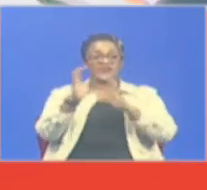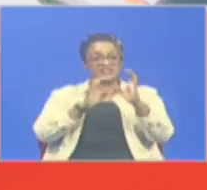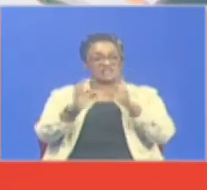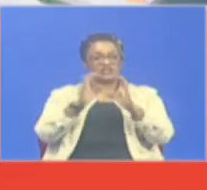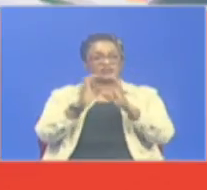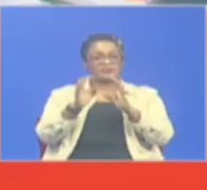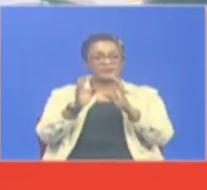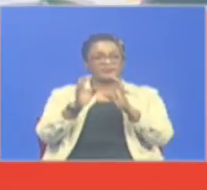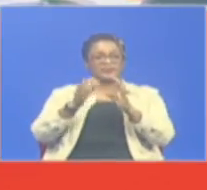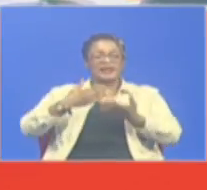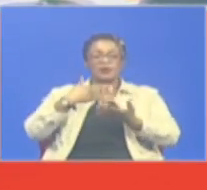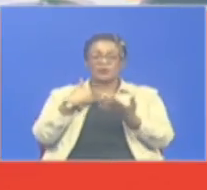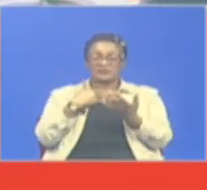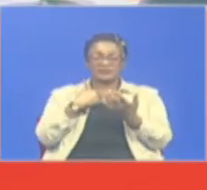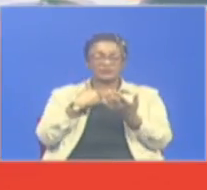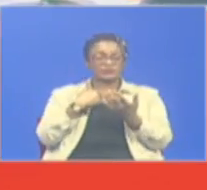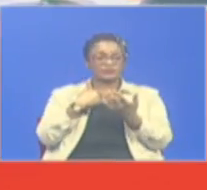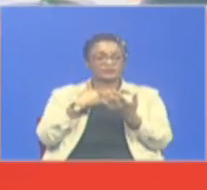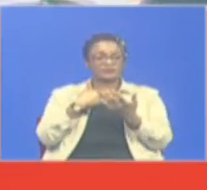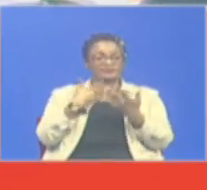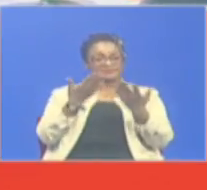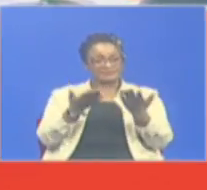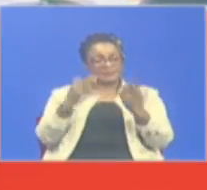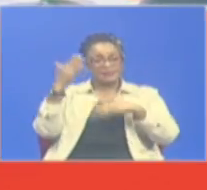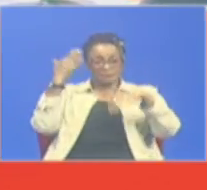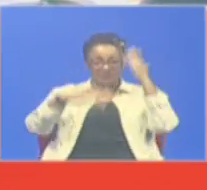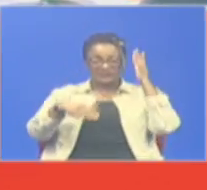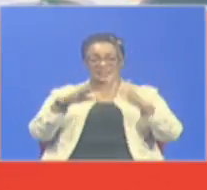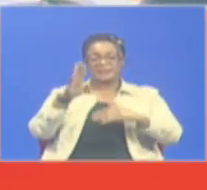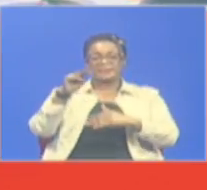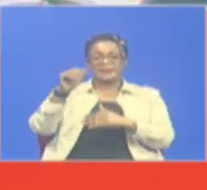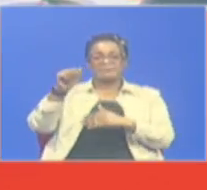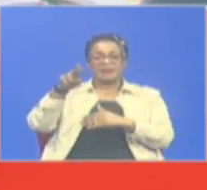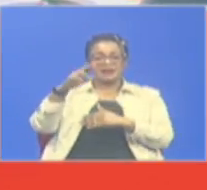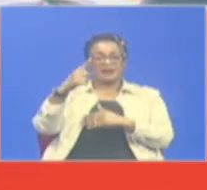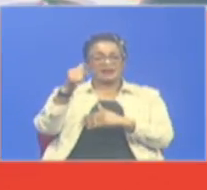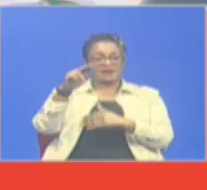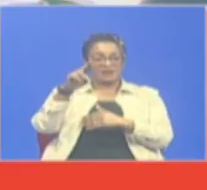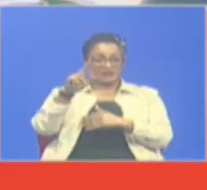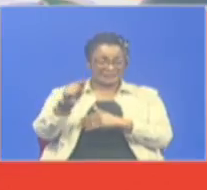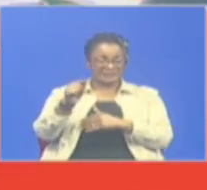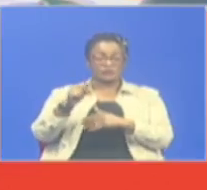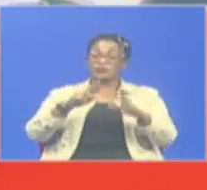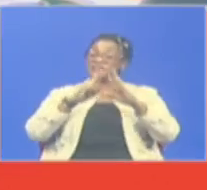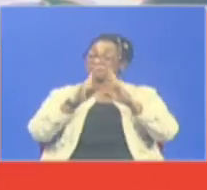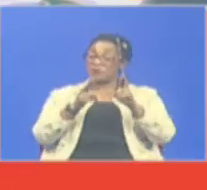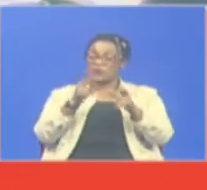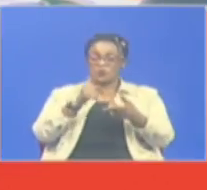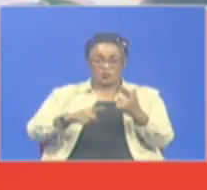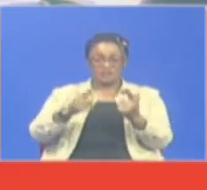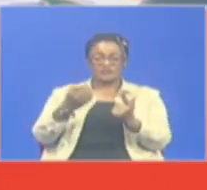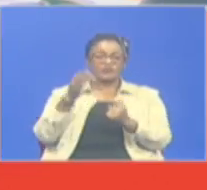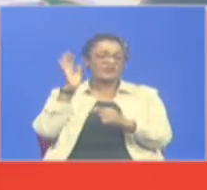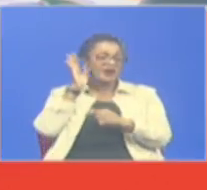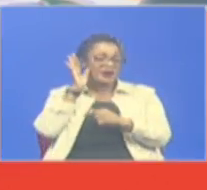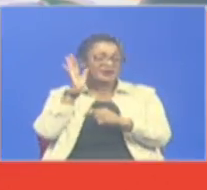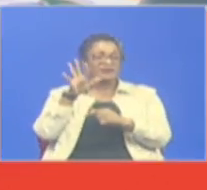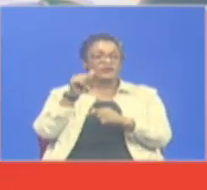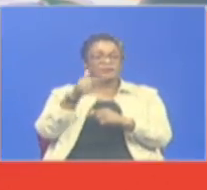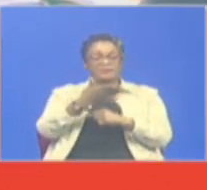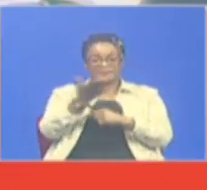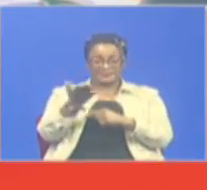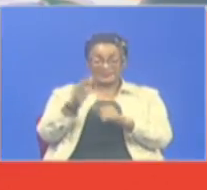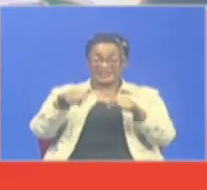want to just come back to you, Professor Margaret Kobia, just to respond to what you had also from our panelists this